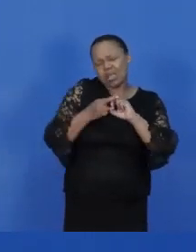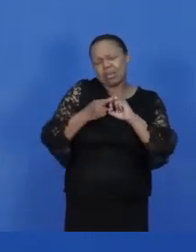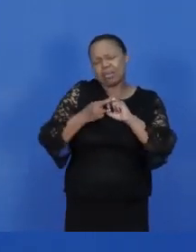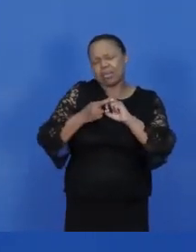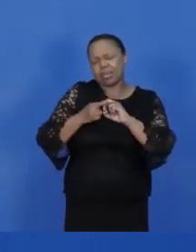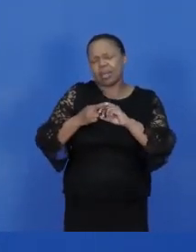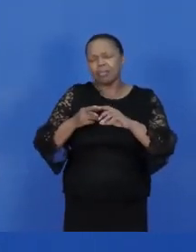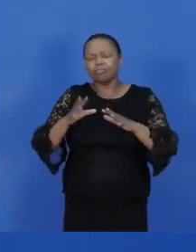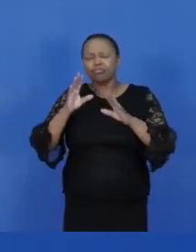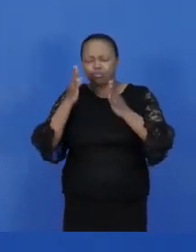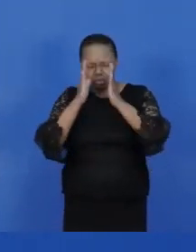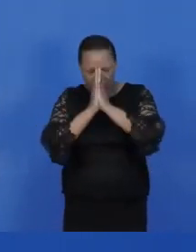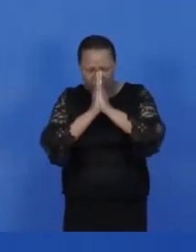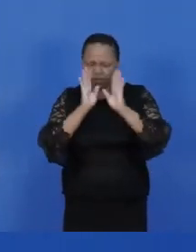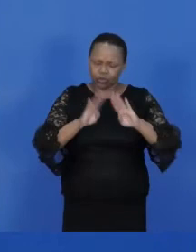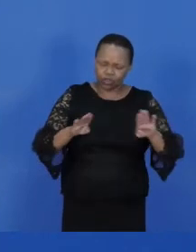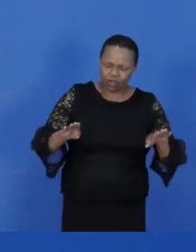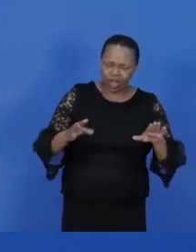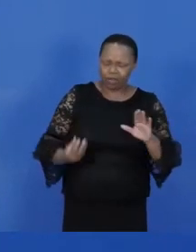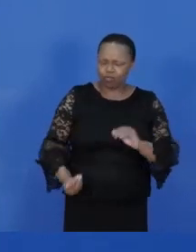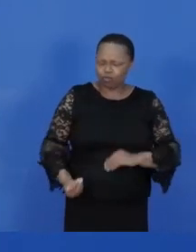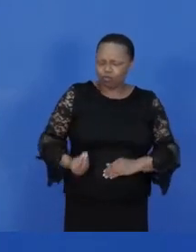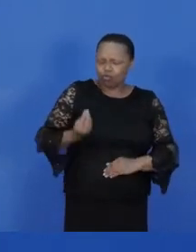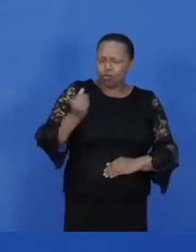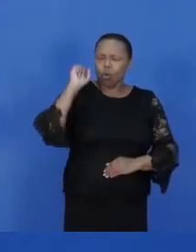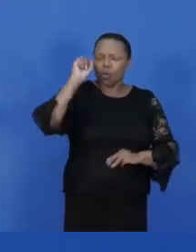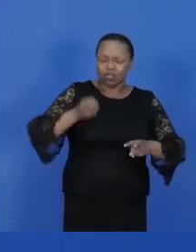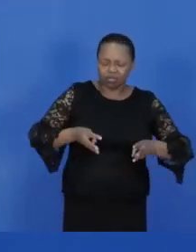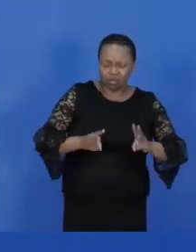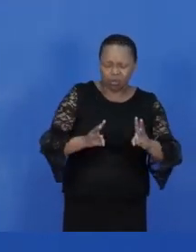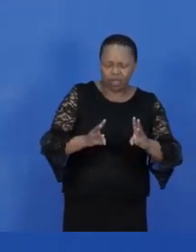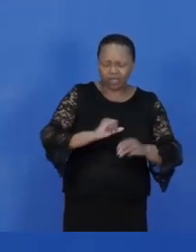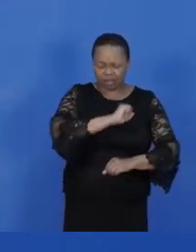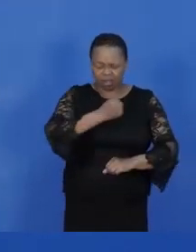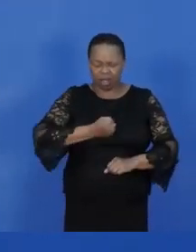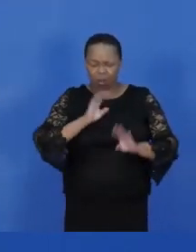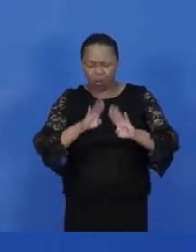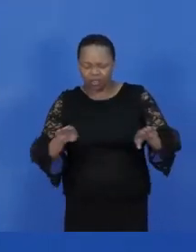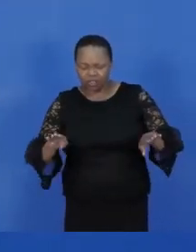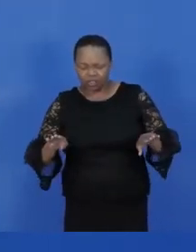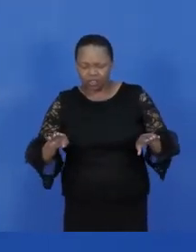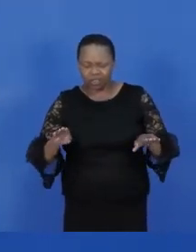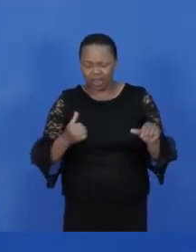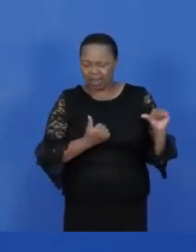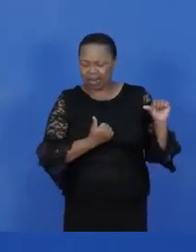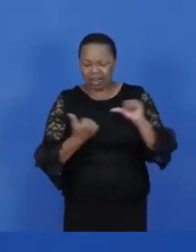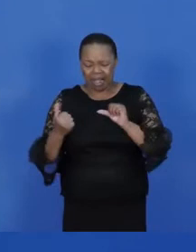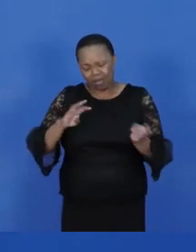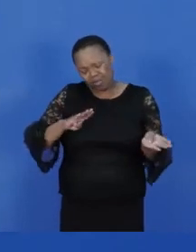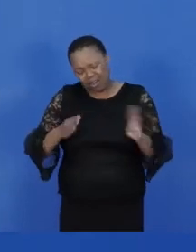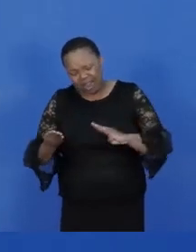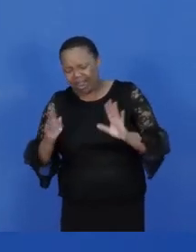in stability. We pray for children, Father God, that they will grow in the ways of God. Father God, let our children not be taken out by